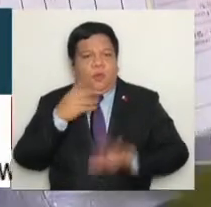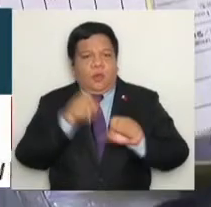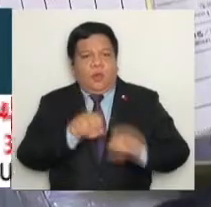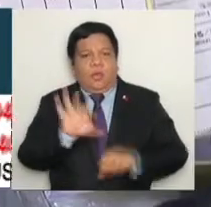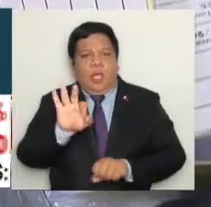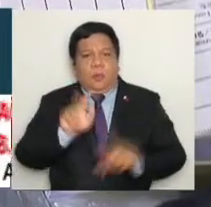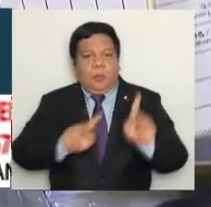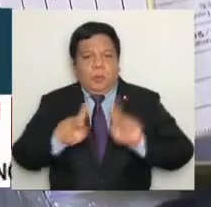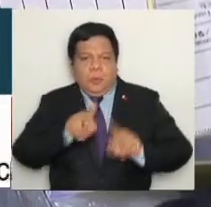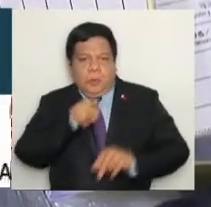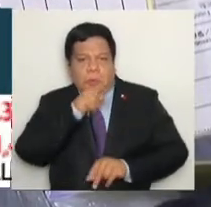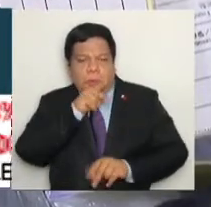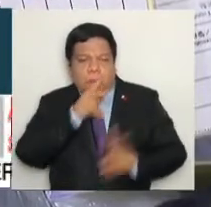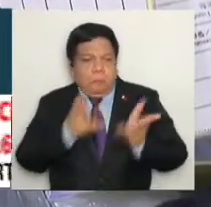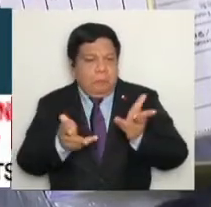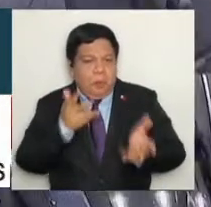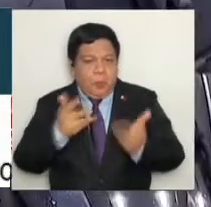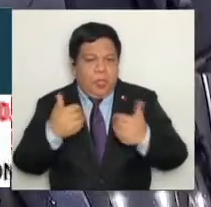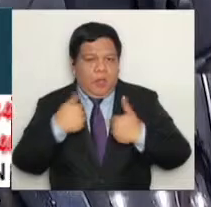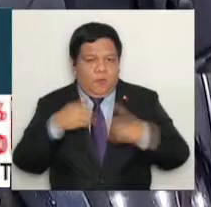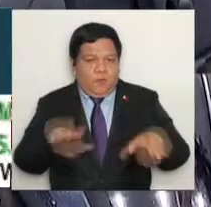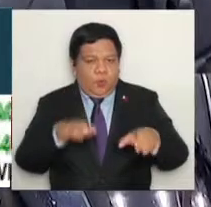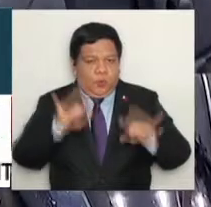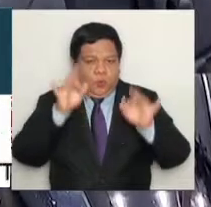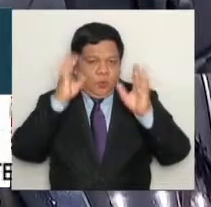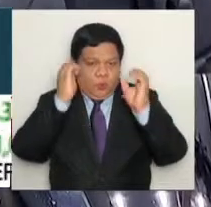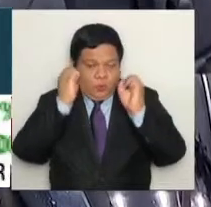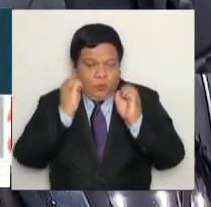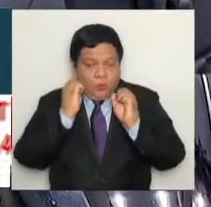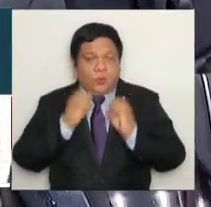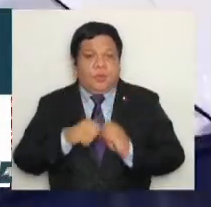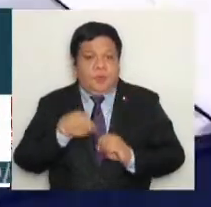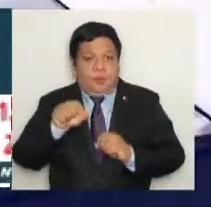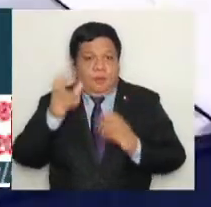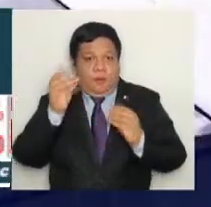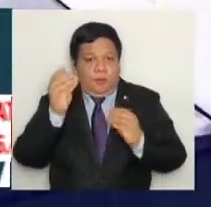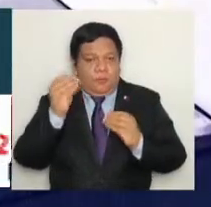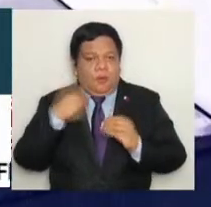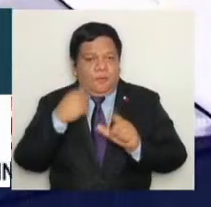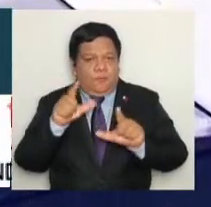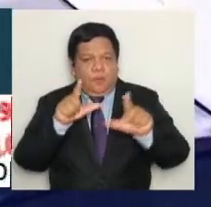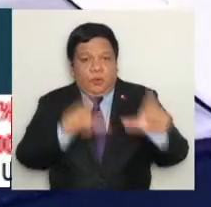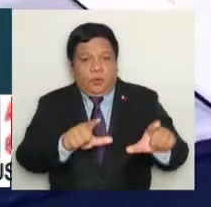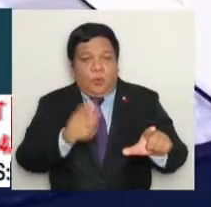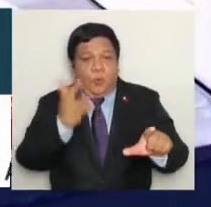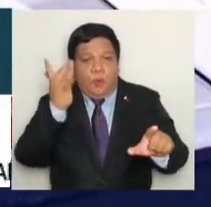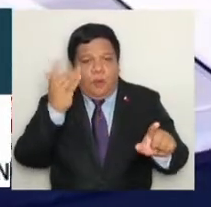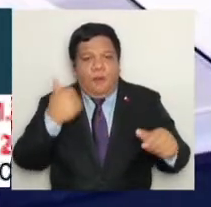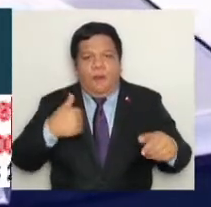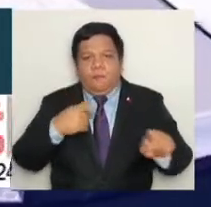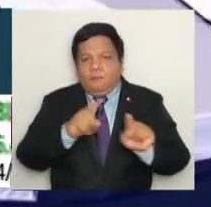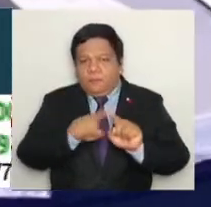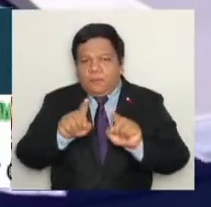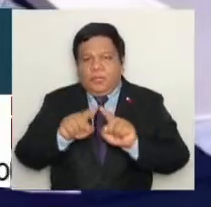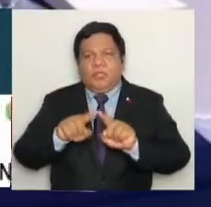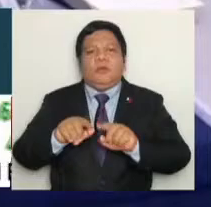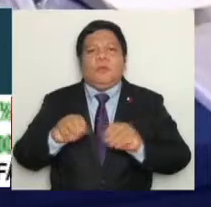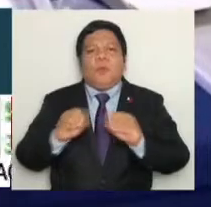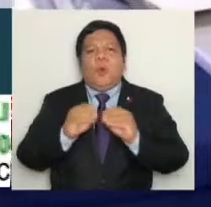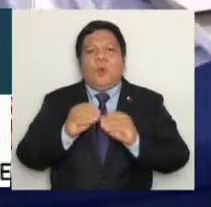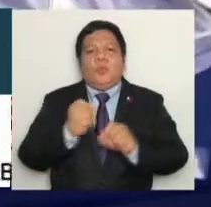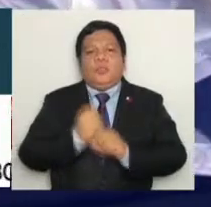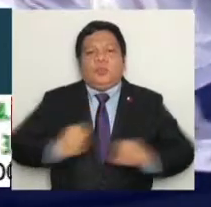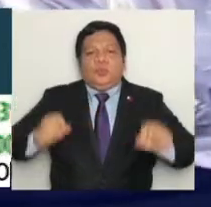of terrorist activities. They are the latest to be targeted under a sweeping national security law